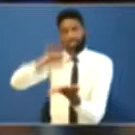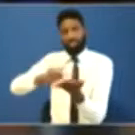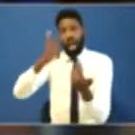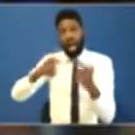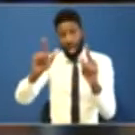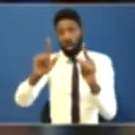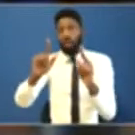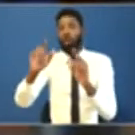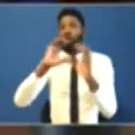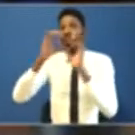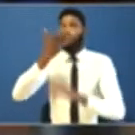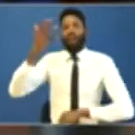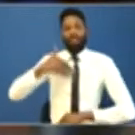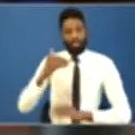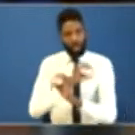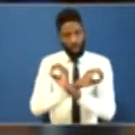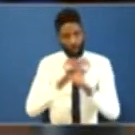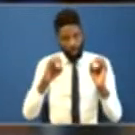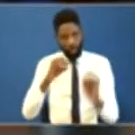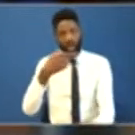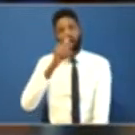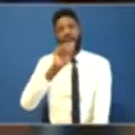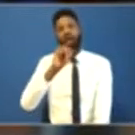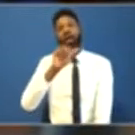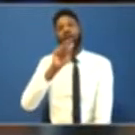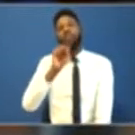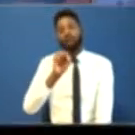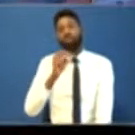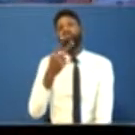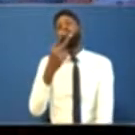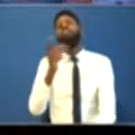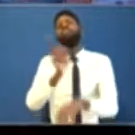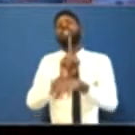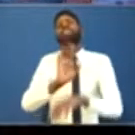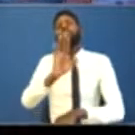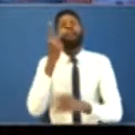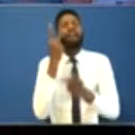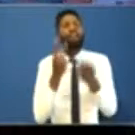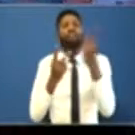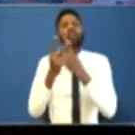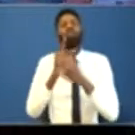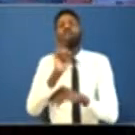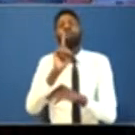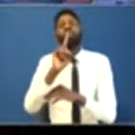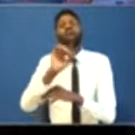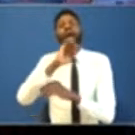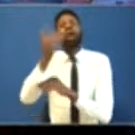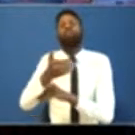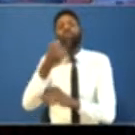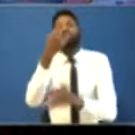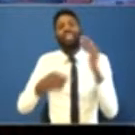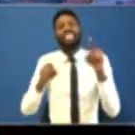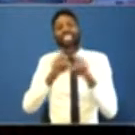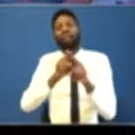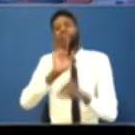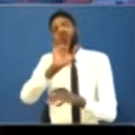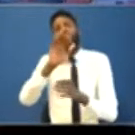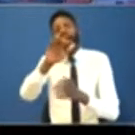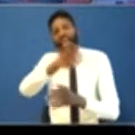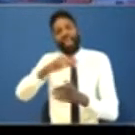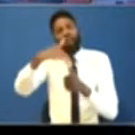not communicate hammond to you in two minutes what's your vision for nairobi county and your priority areas